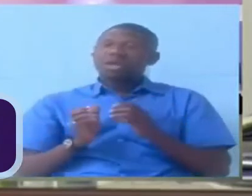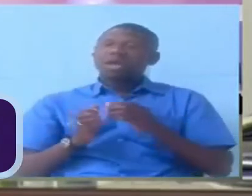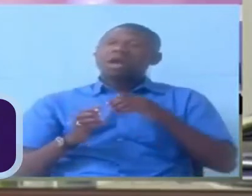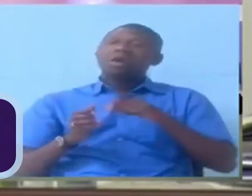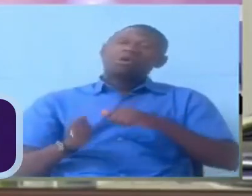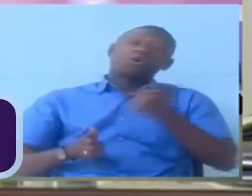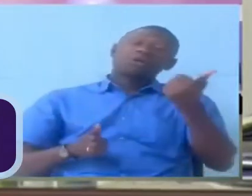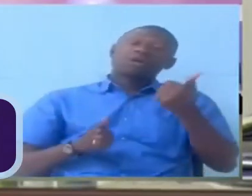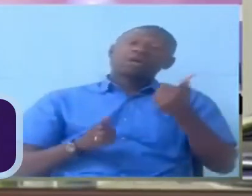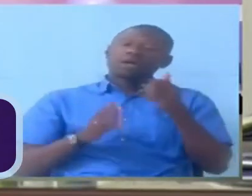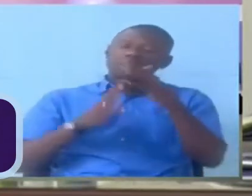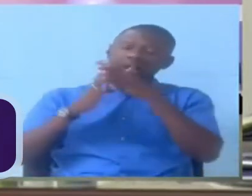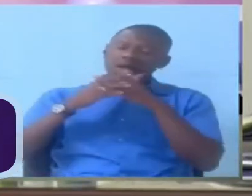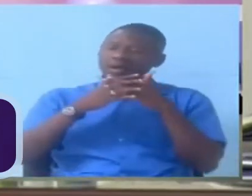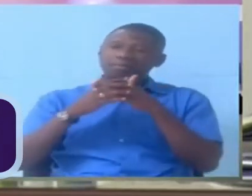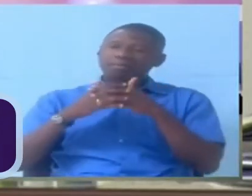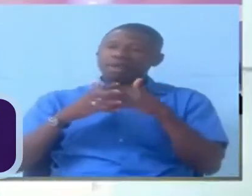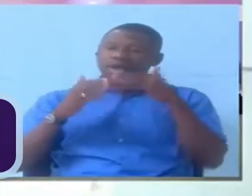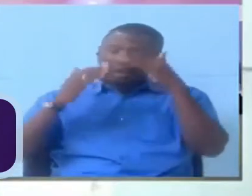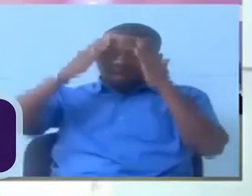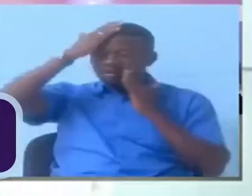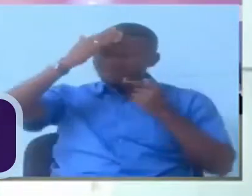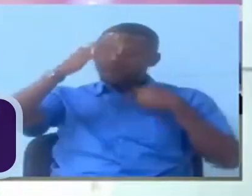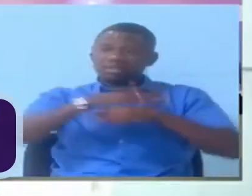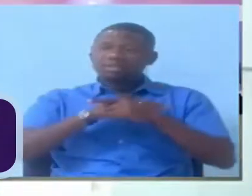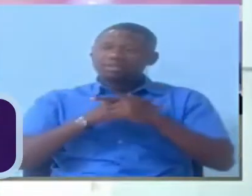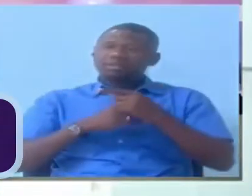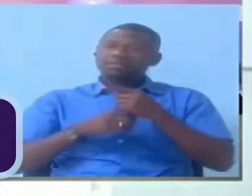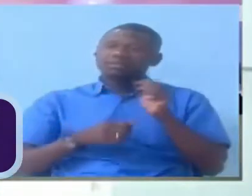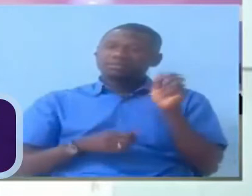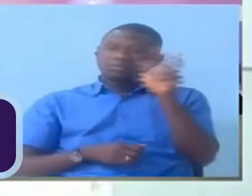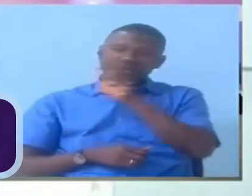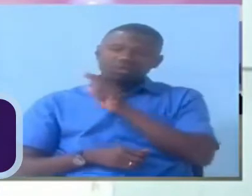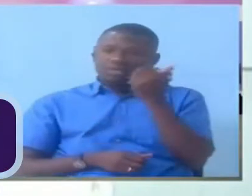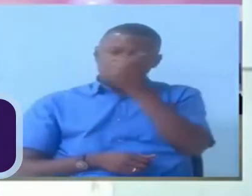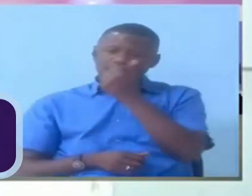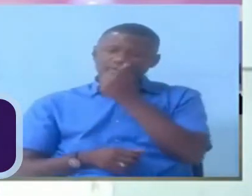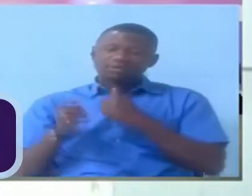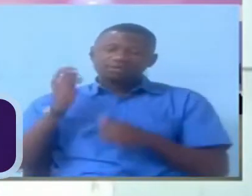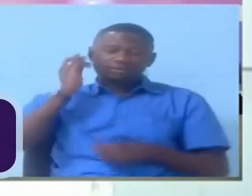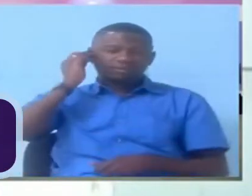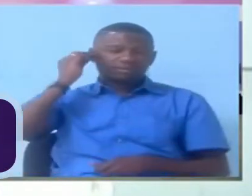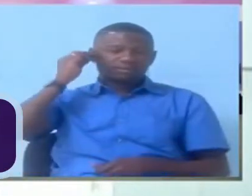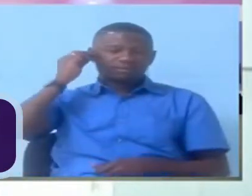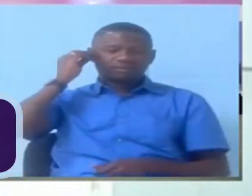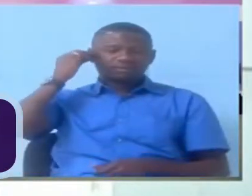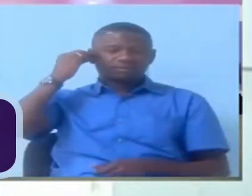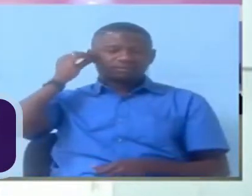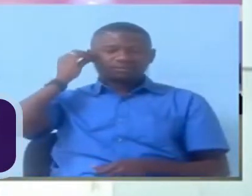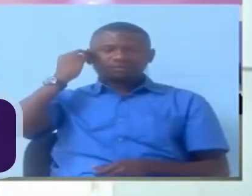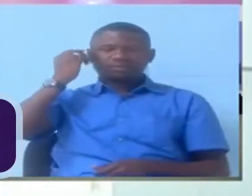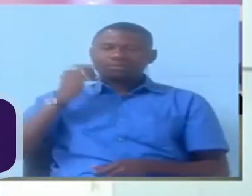Yes. Yes. What? You can compare them. We can compare very well. You can.